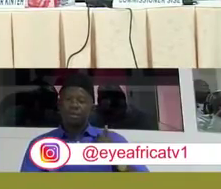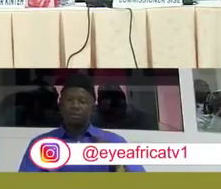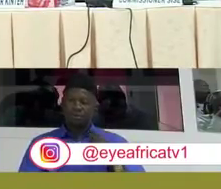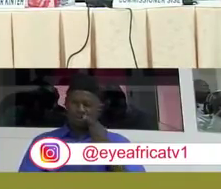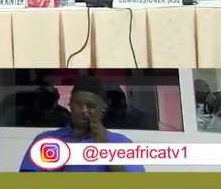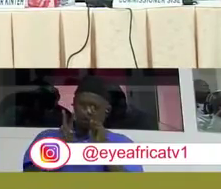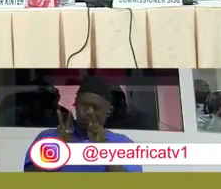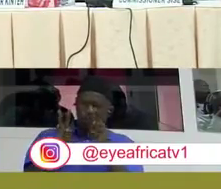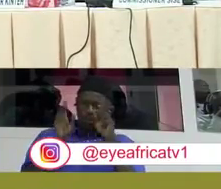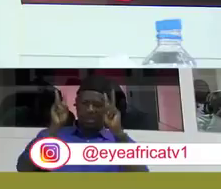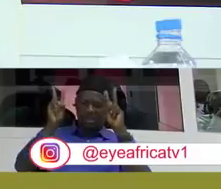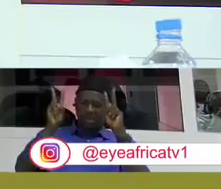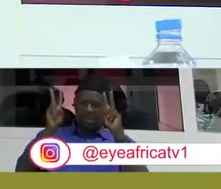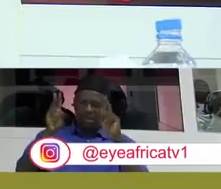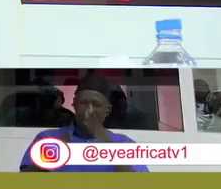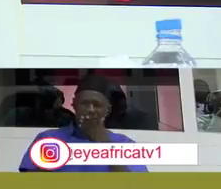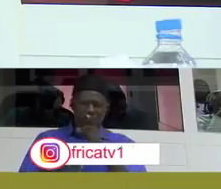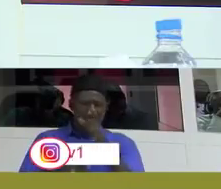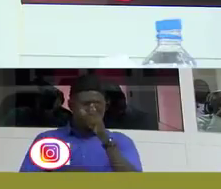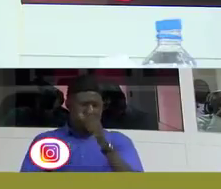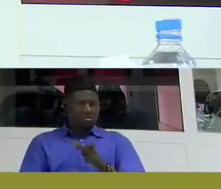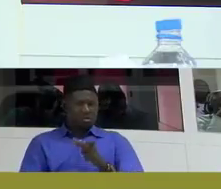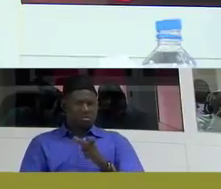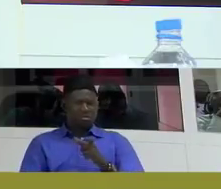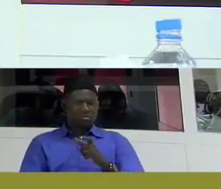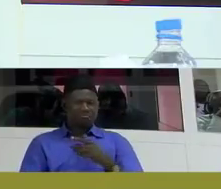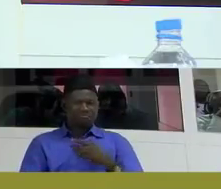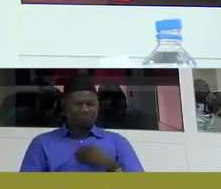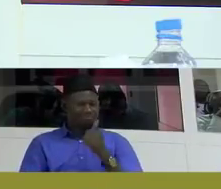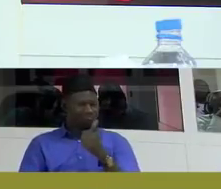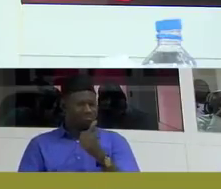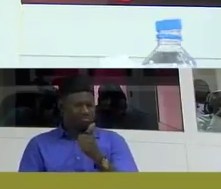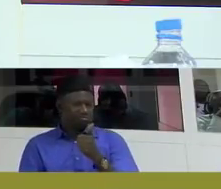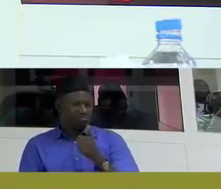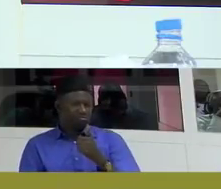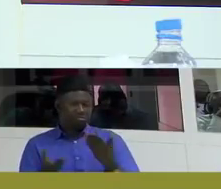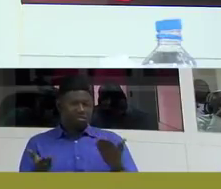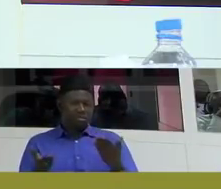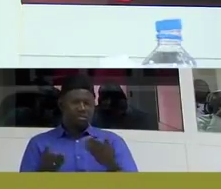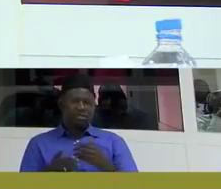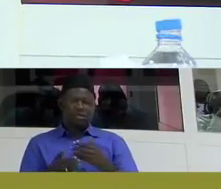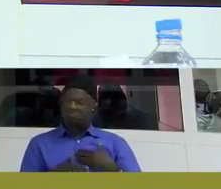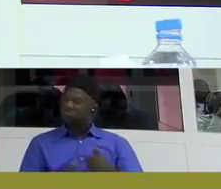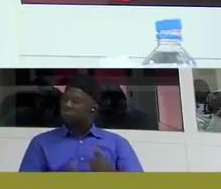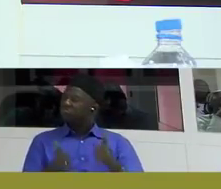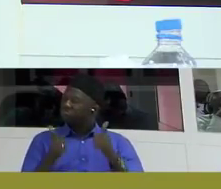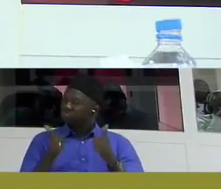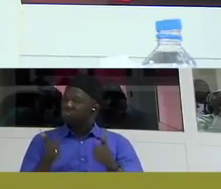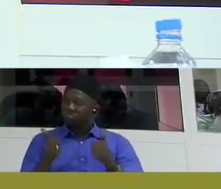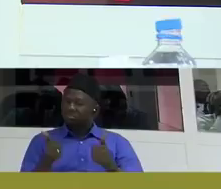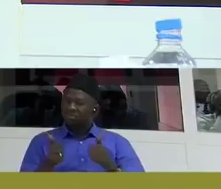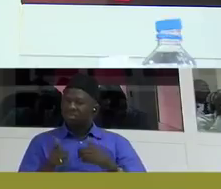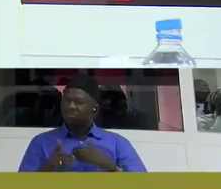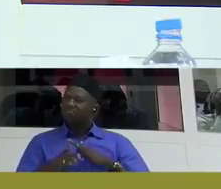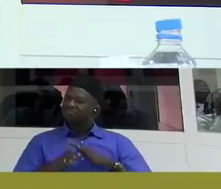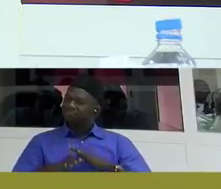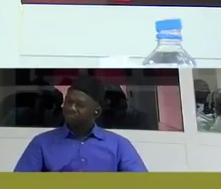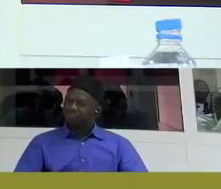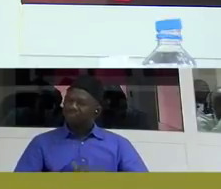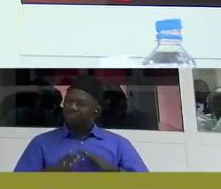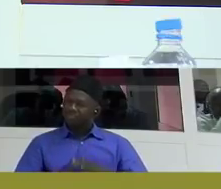him as somebody benevolent. He's so kind and